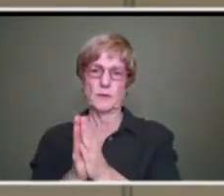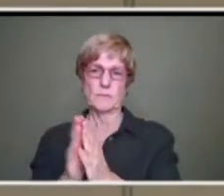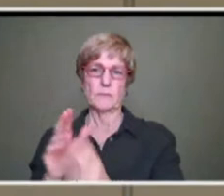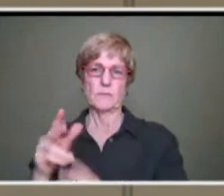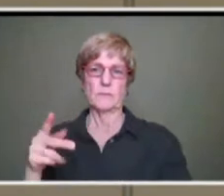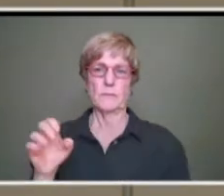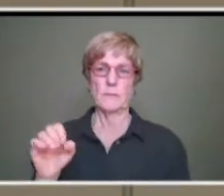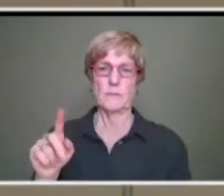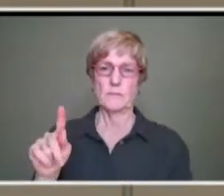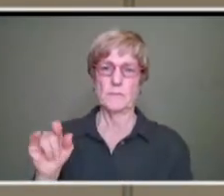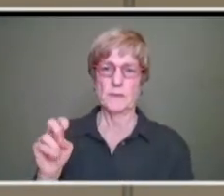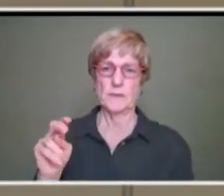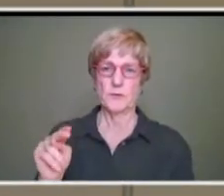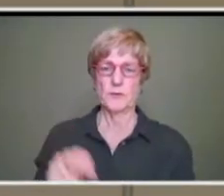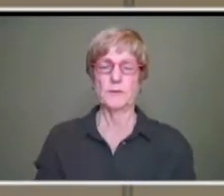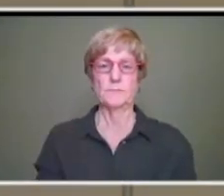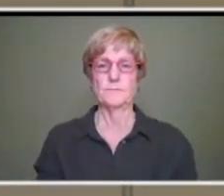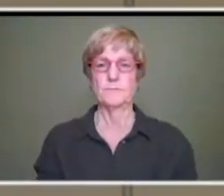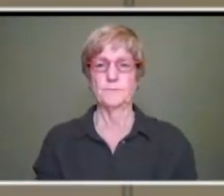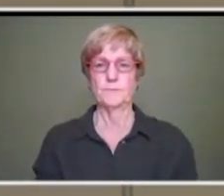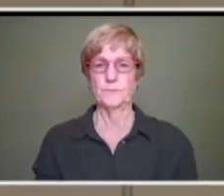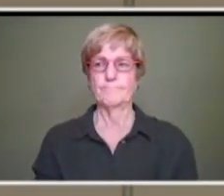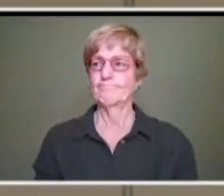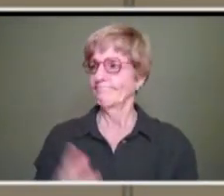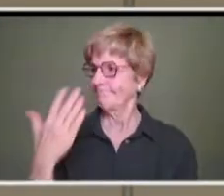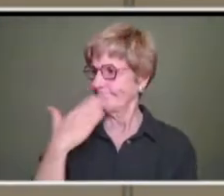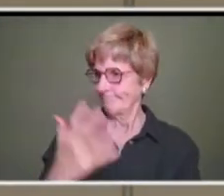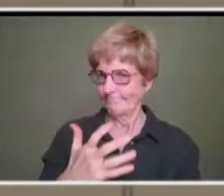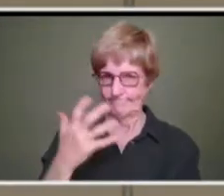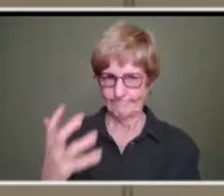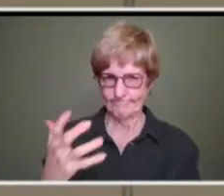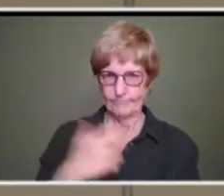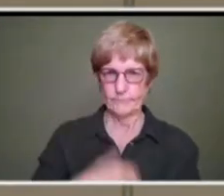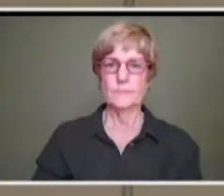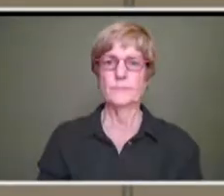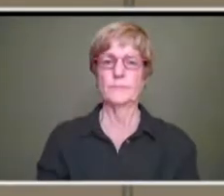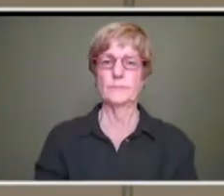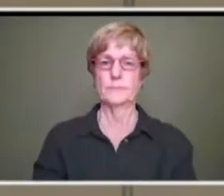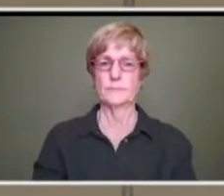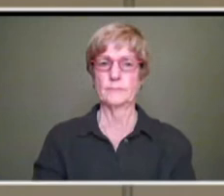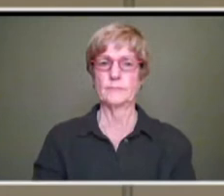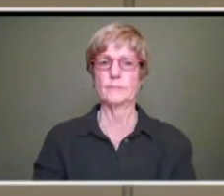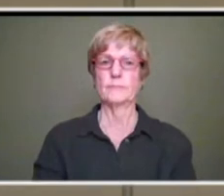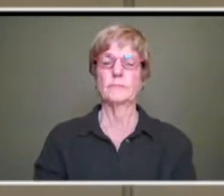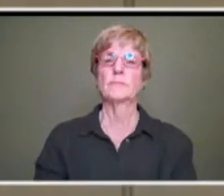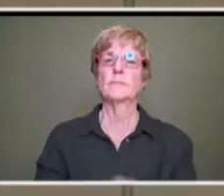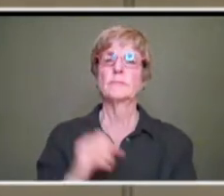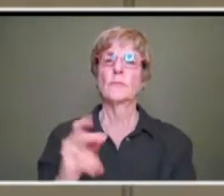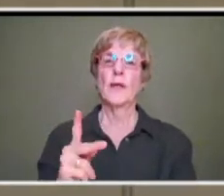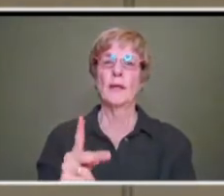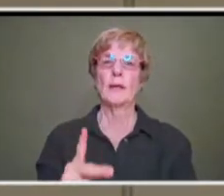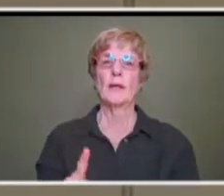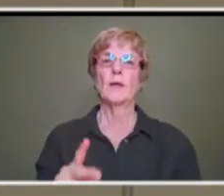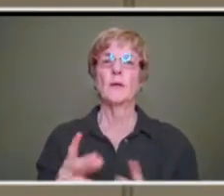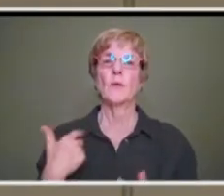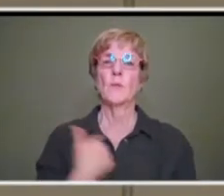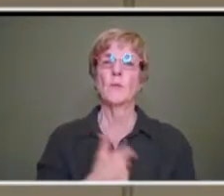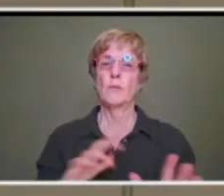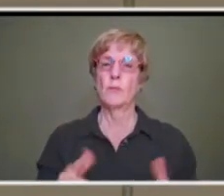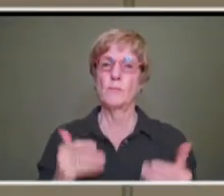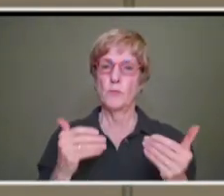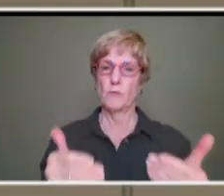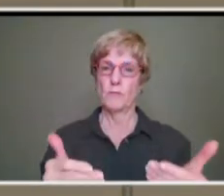that makes sense okay thank you very much all right um we all move on